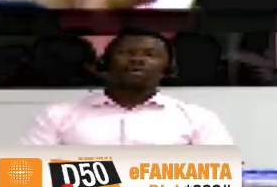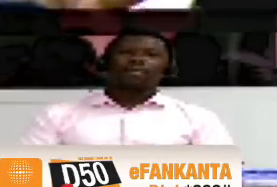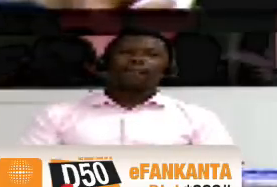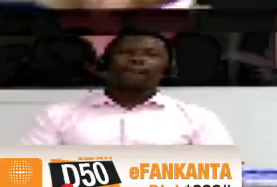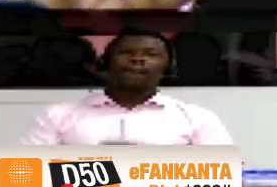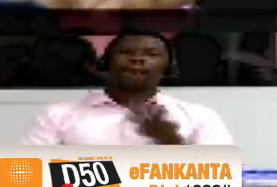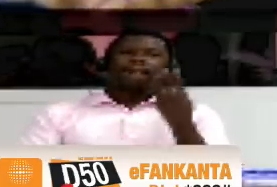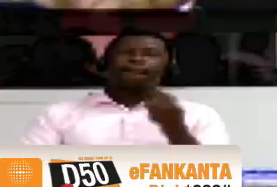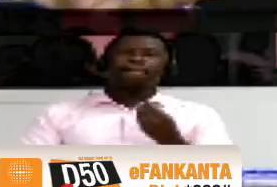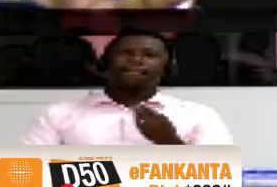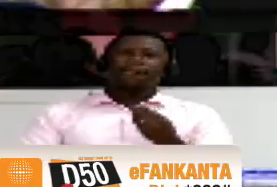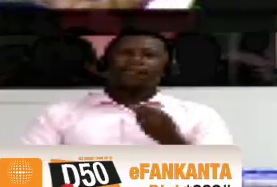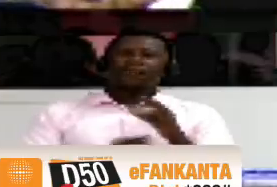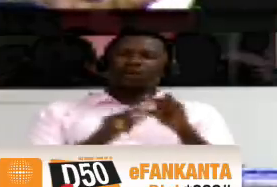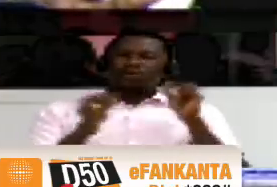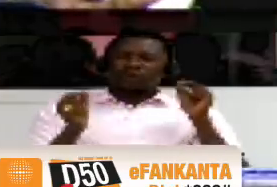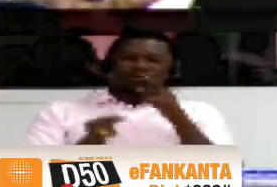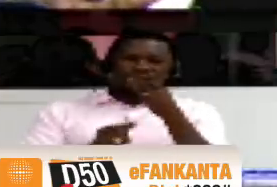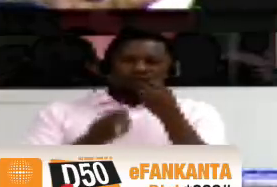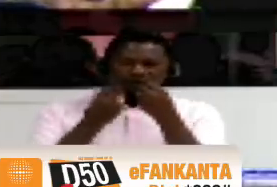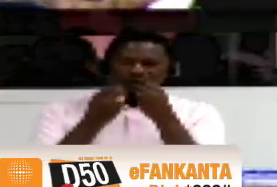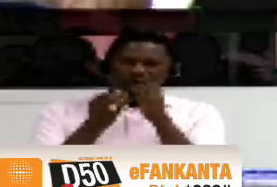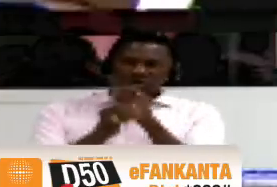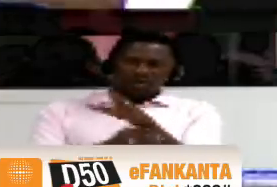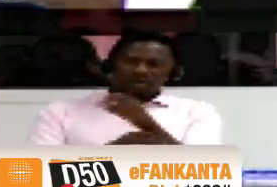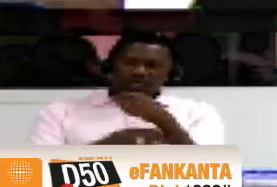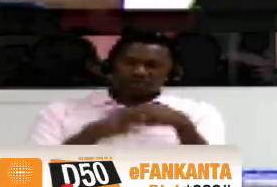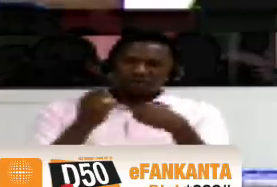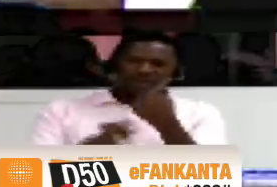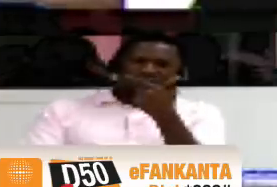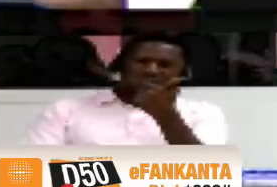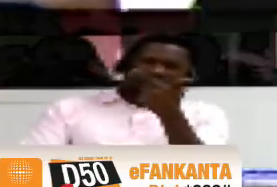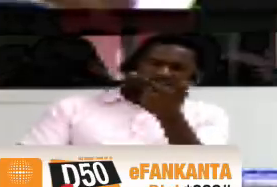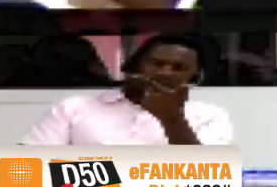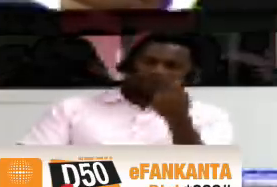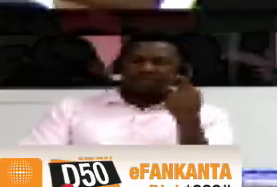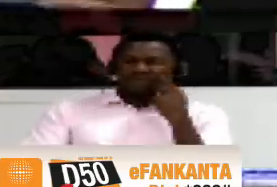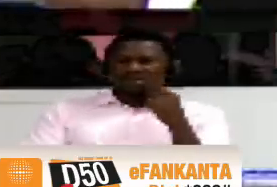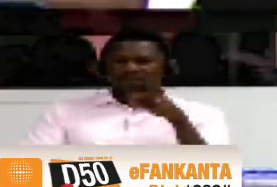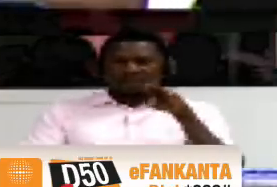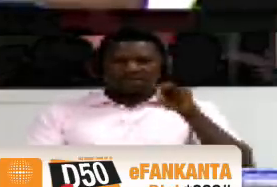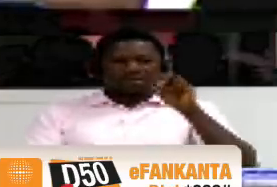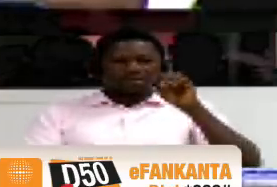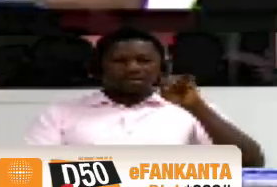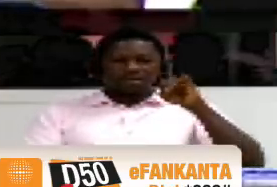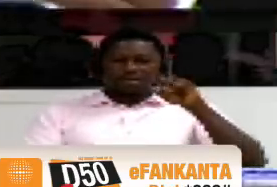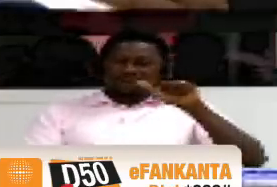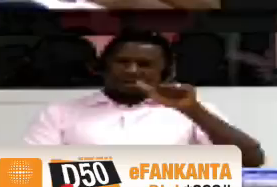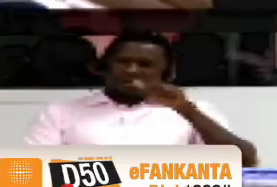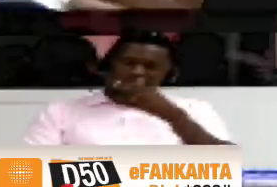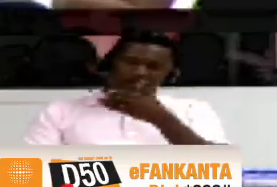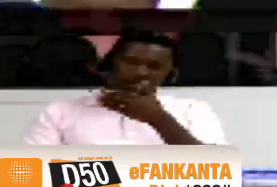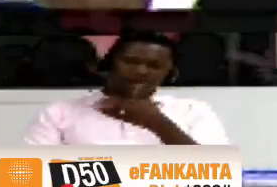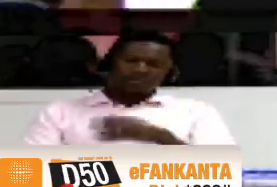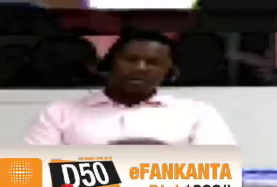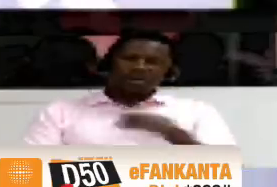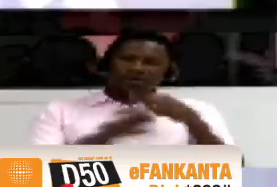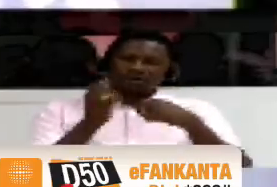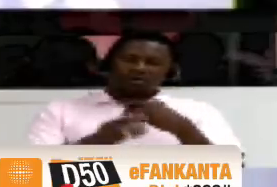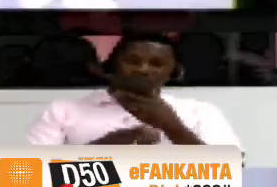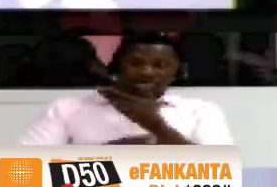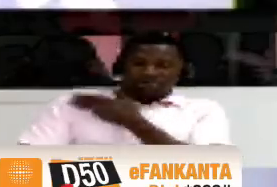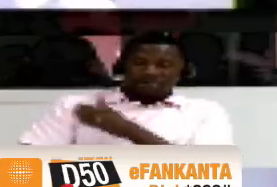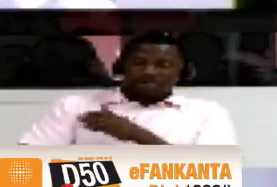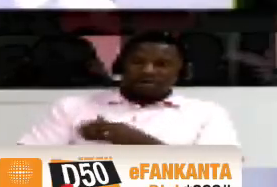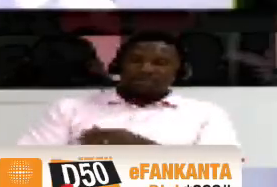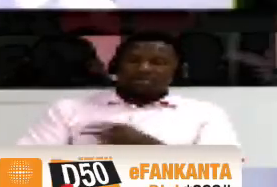How long? You said you spent about 6 or 7 days at the NIA. Yes, around that. After that, were you released or did something else happen to you? No, I